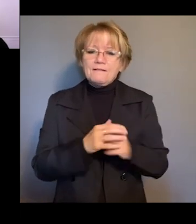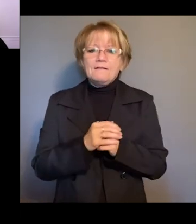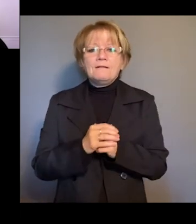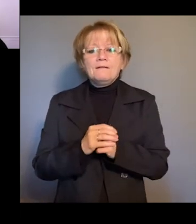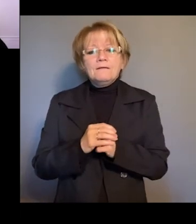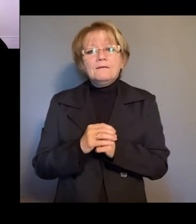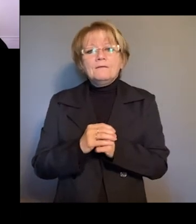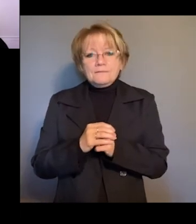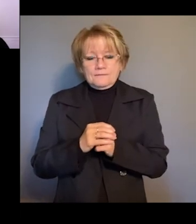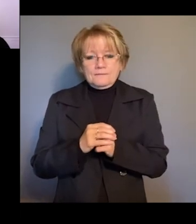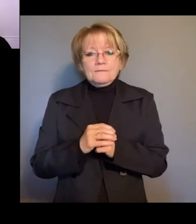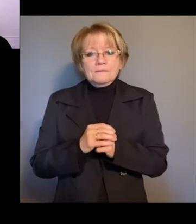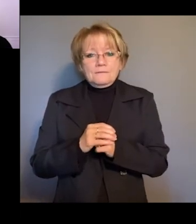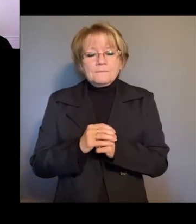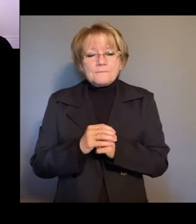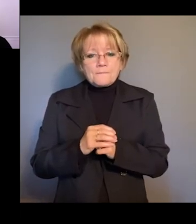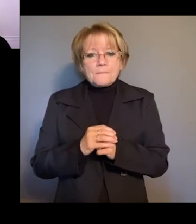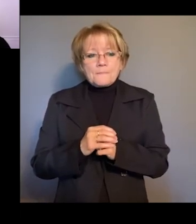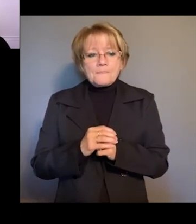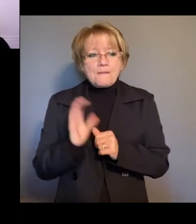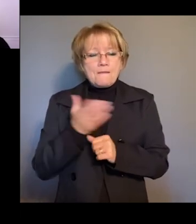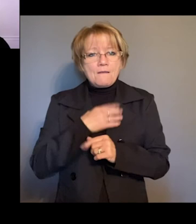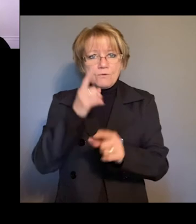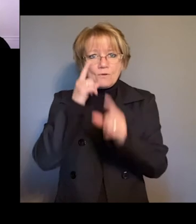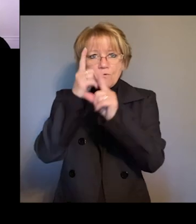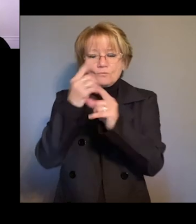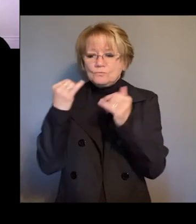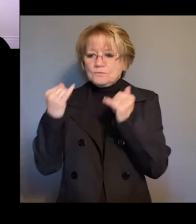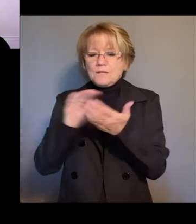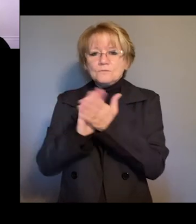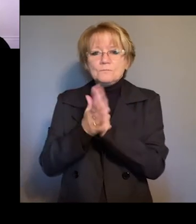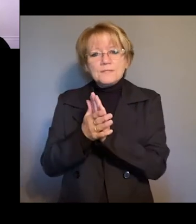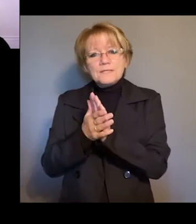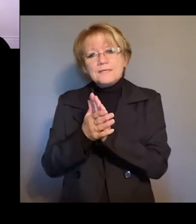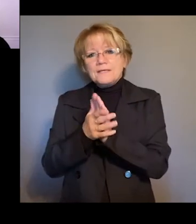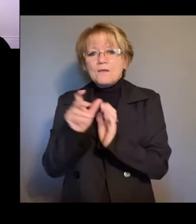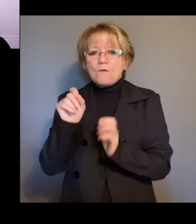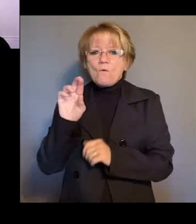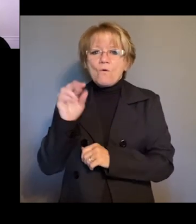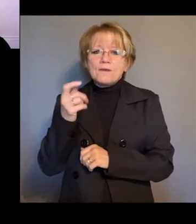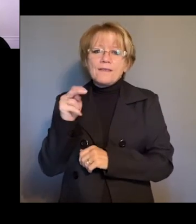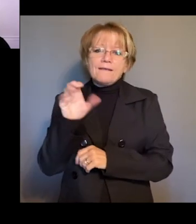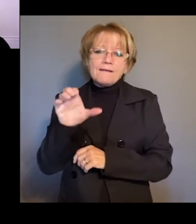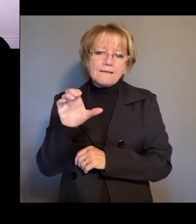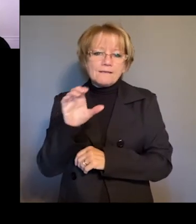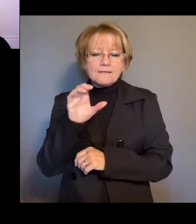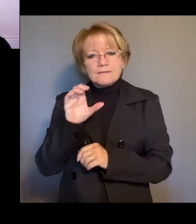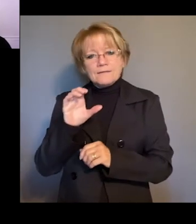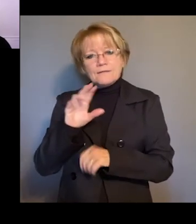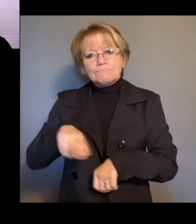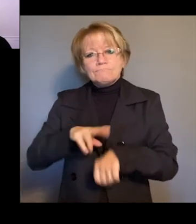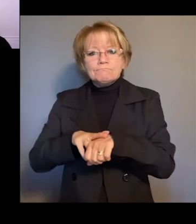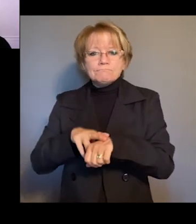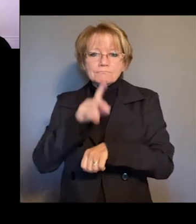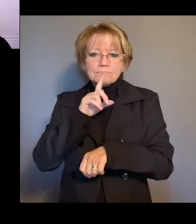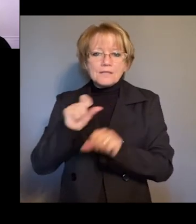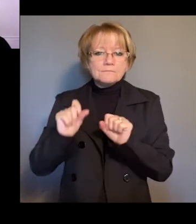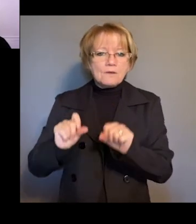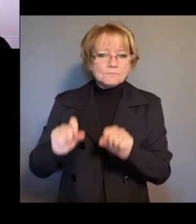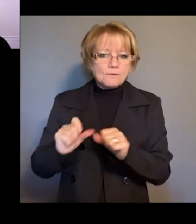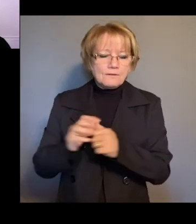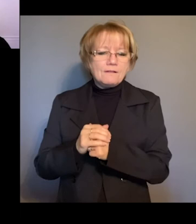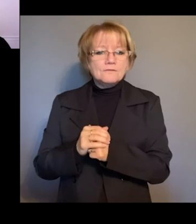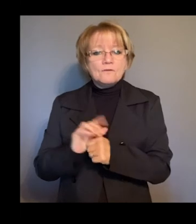done purposely because we want it to be as organic as possible, and we want to have fun with it. So first I'd like